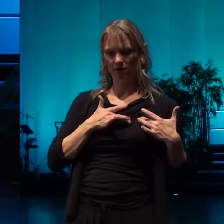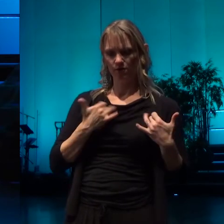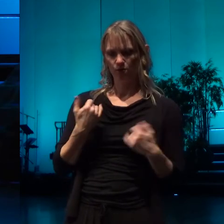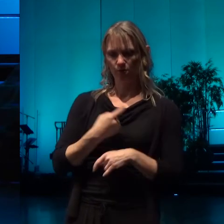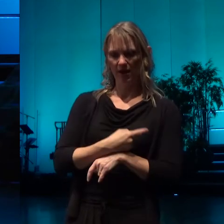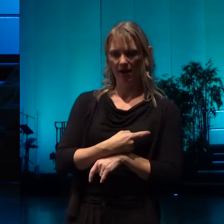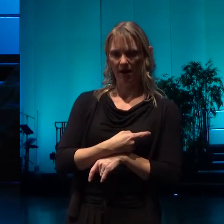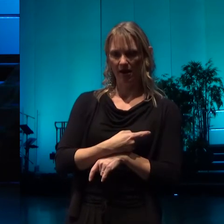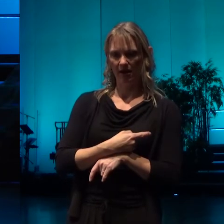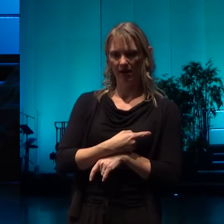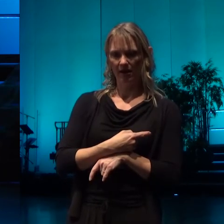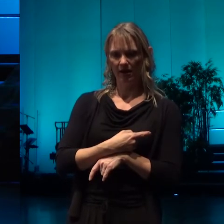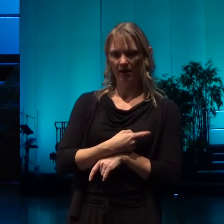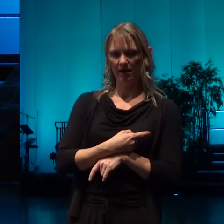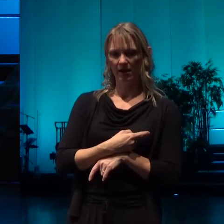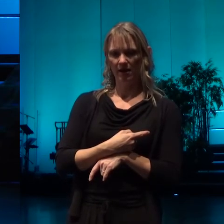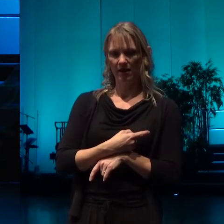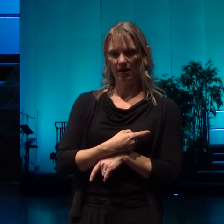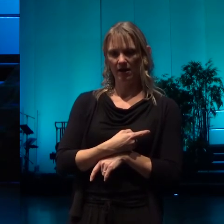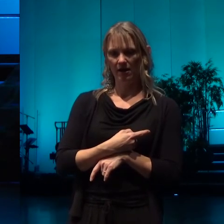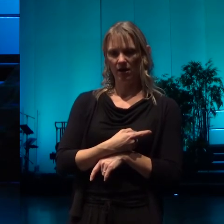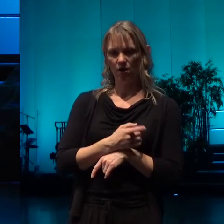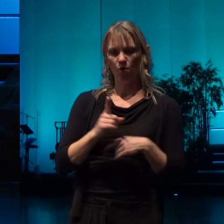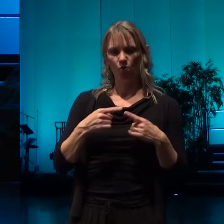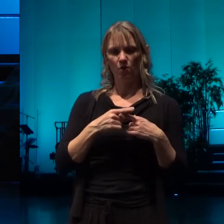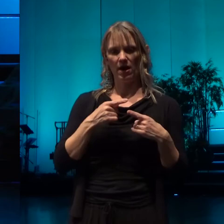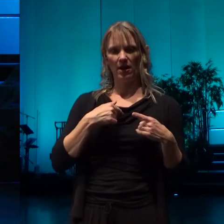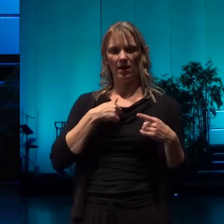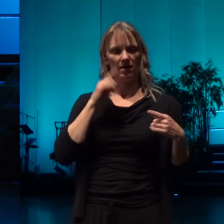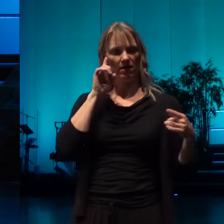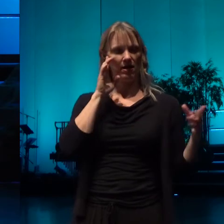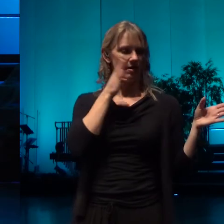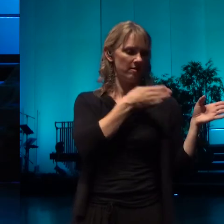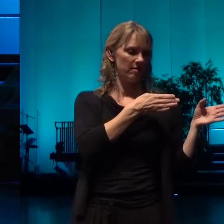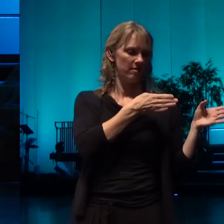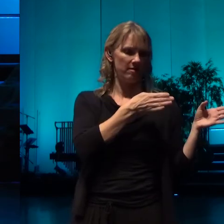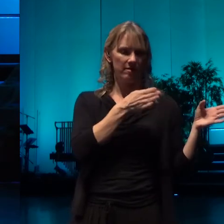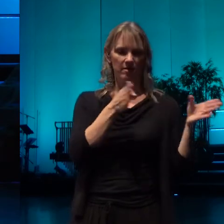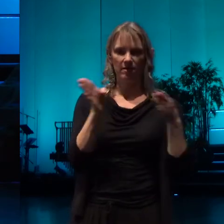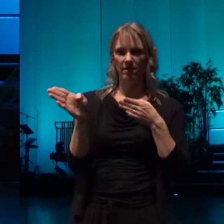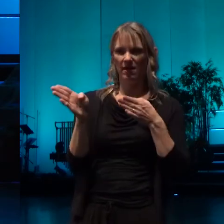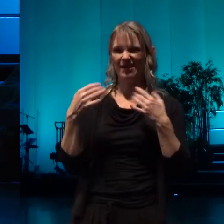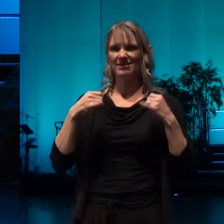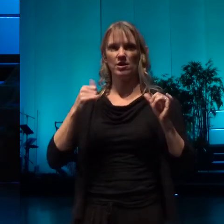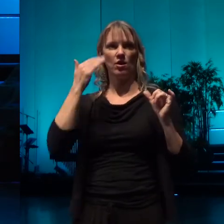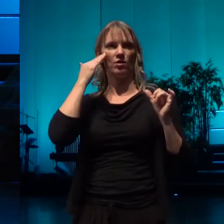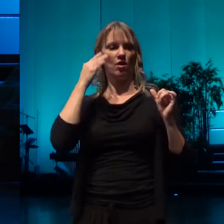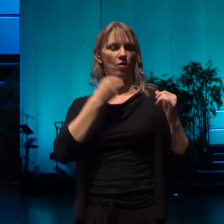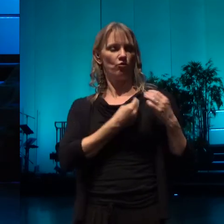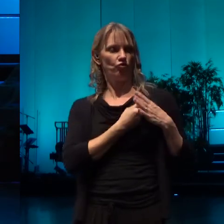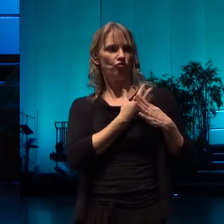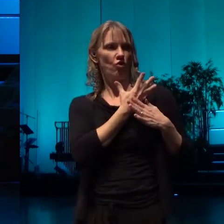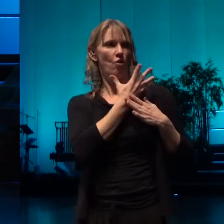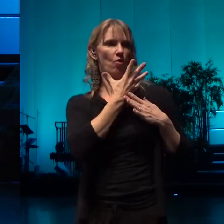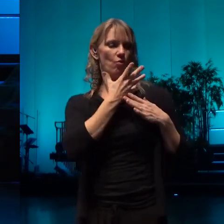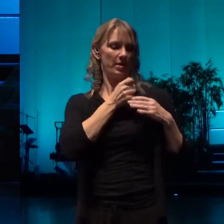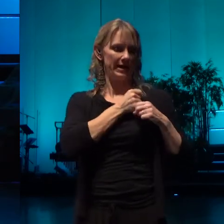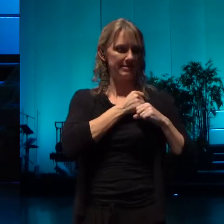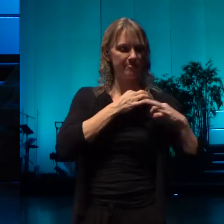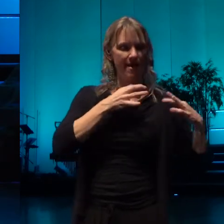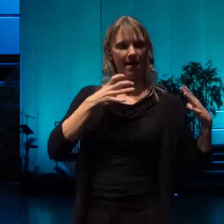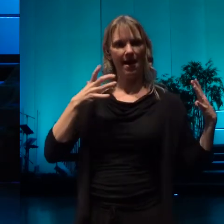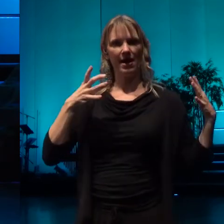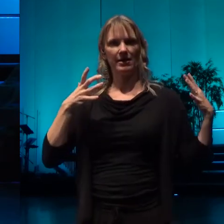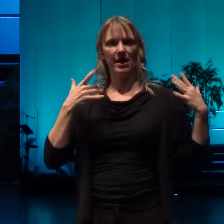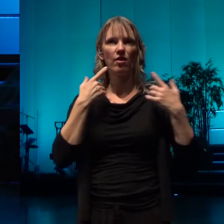day that even when I move my attention away from it, I know is growing and expanding and